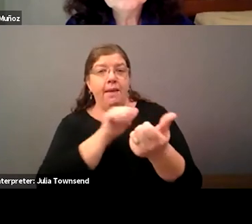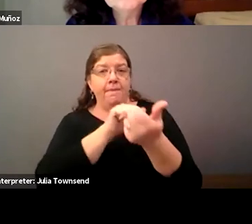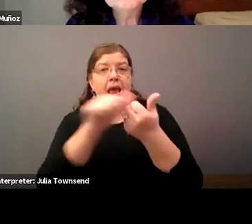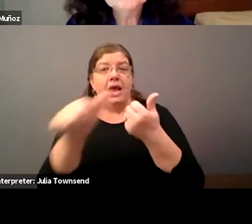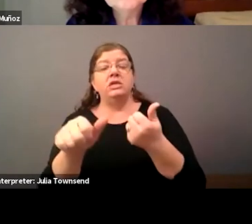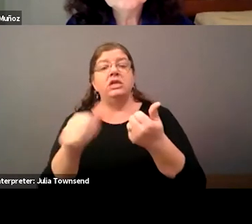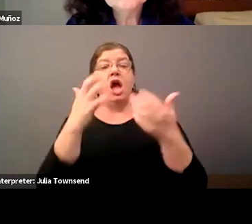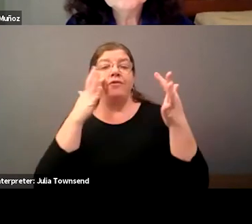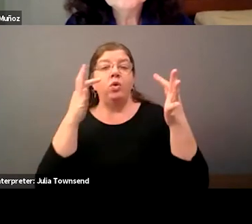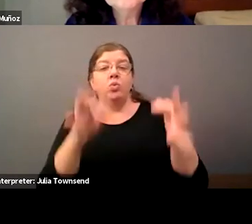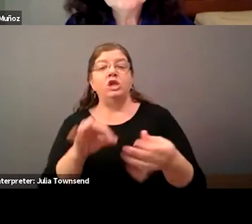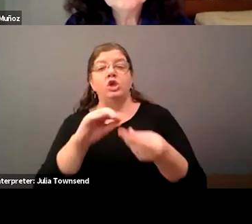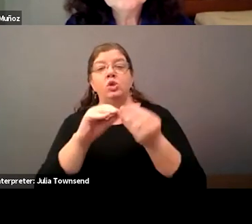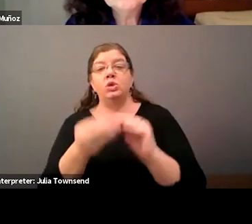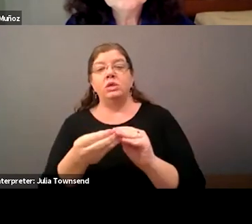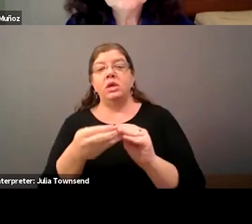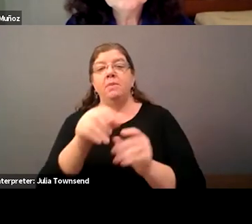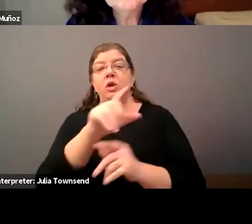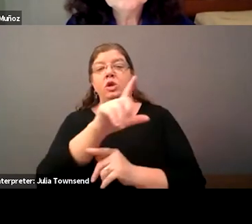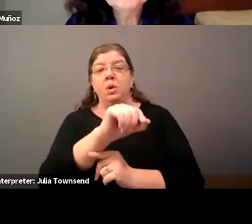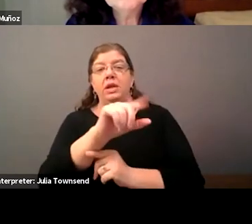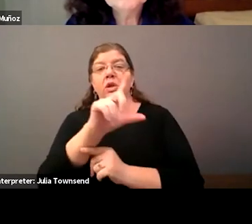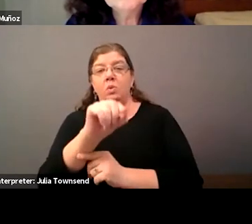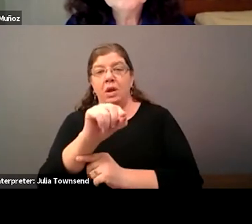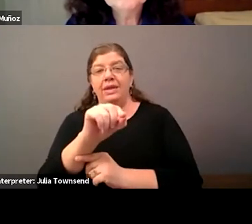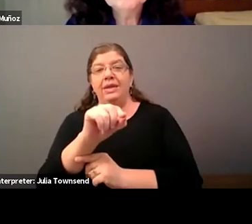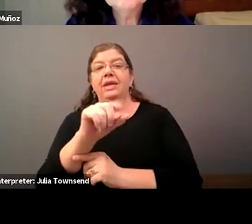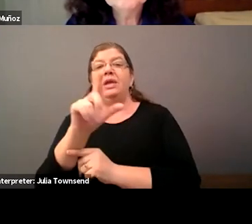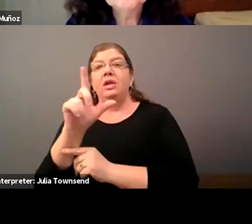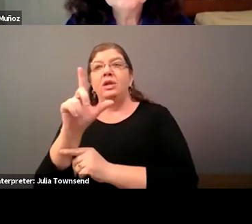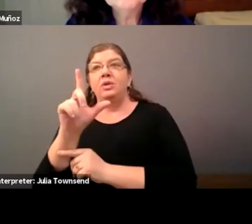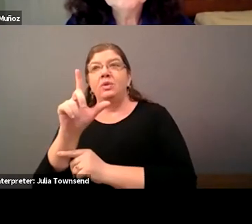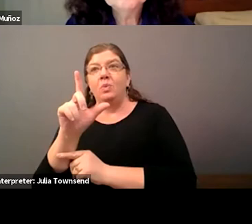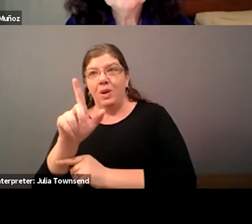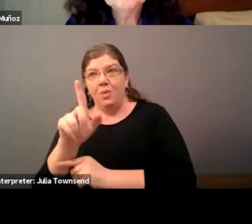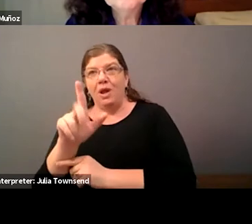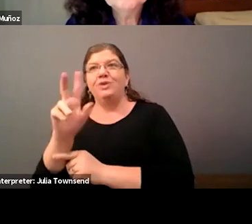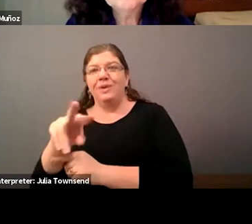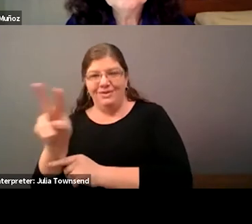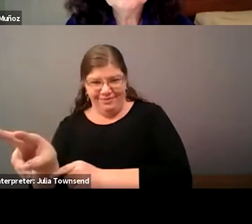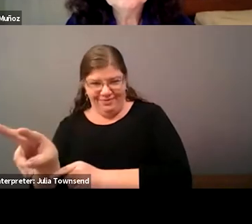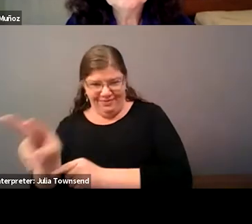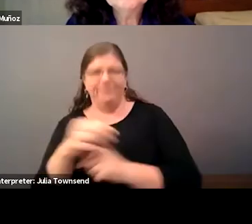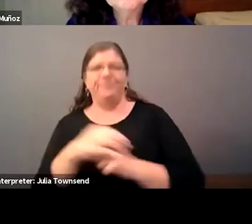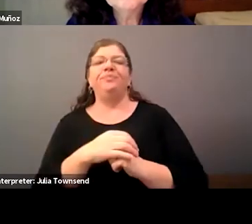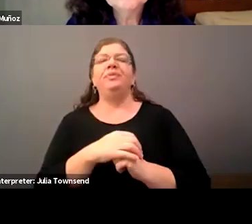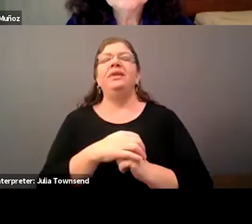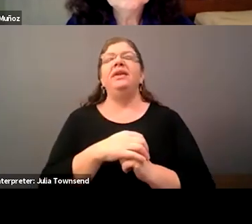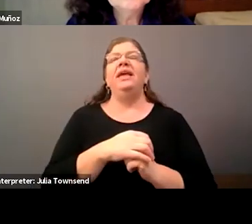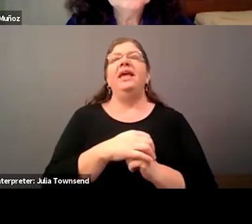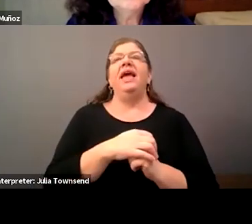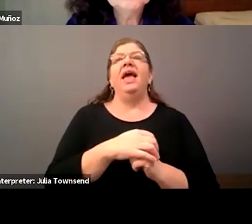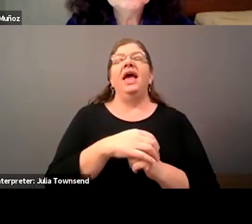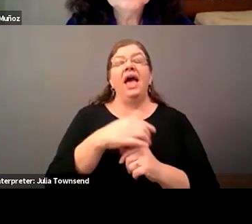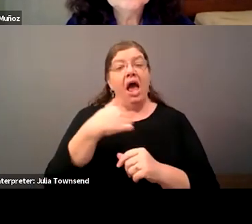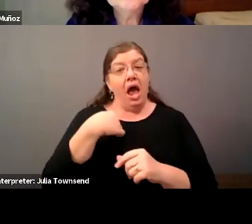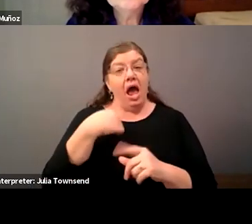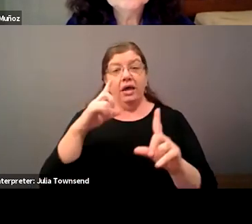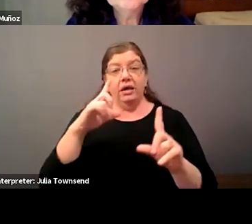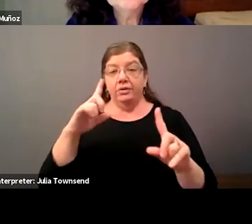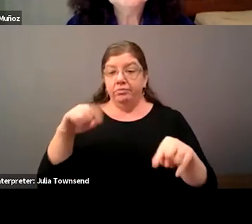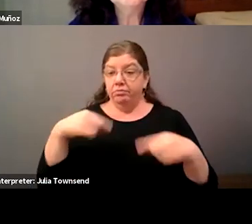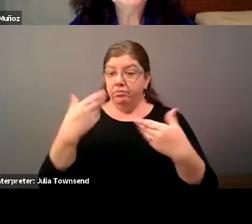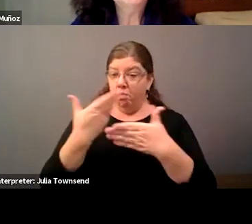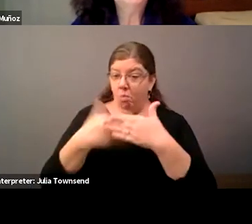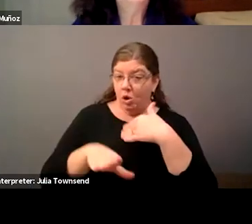resolution number 20 20 22 and i have been born and